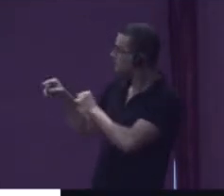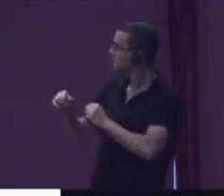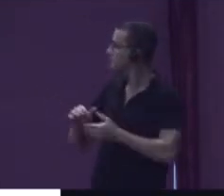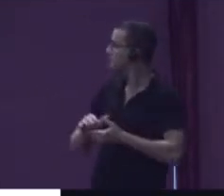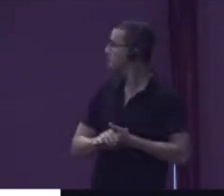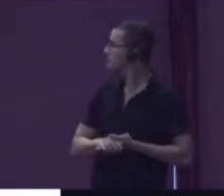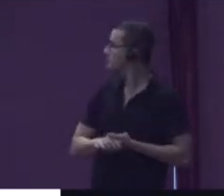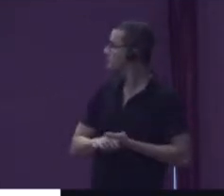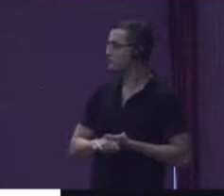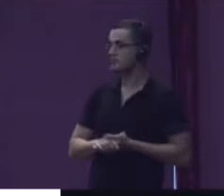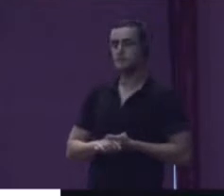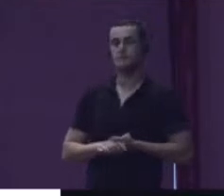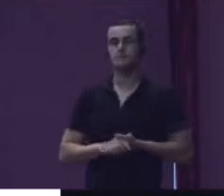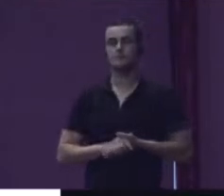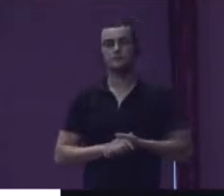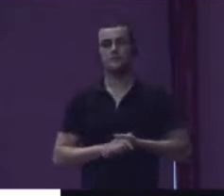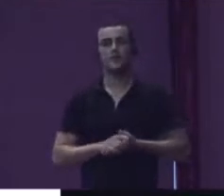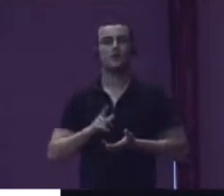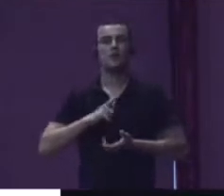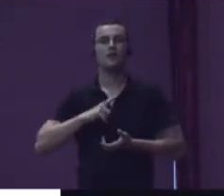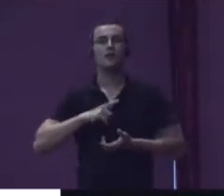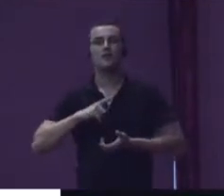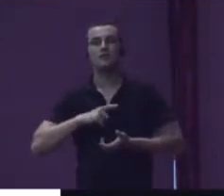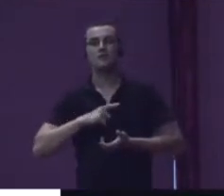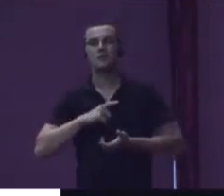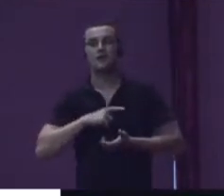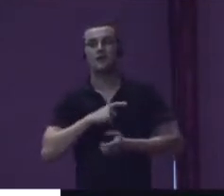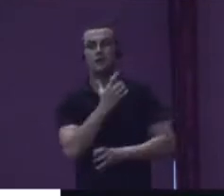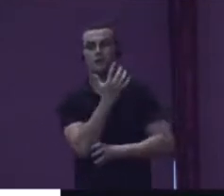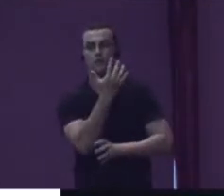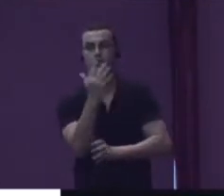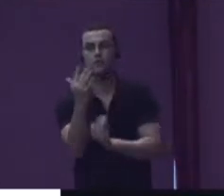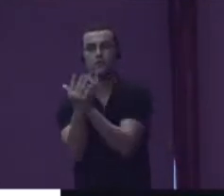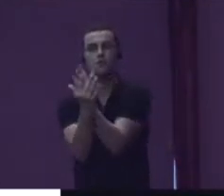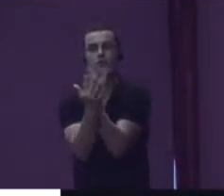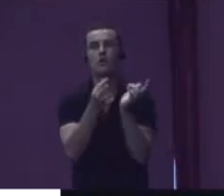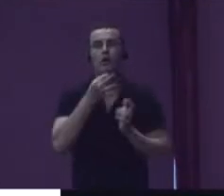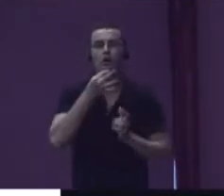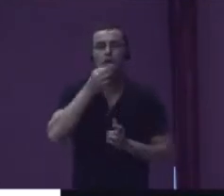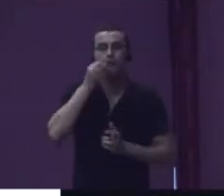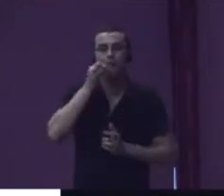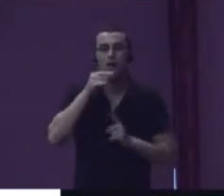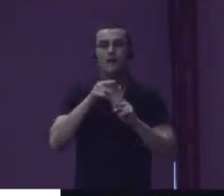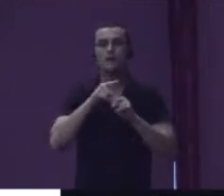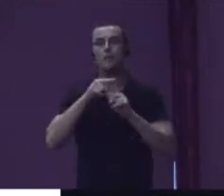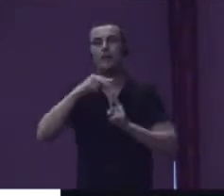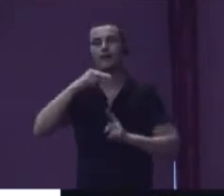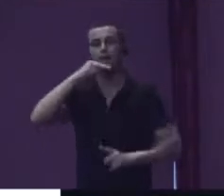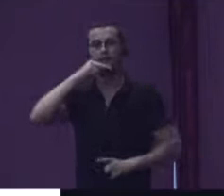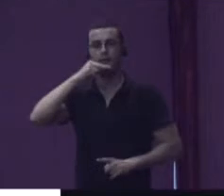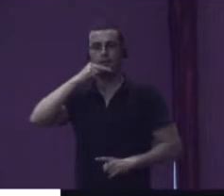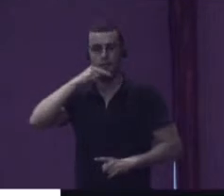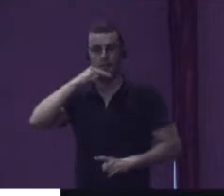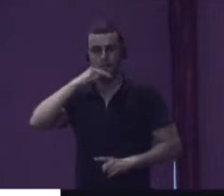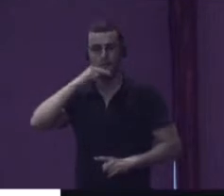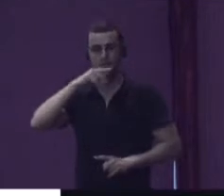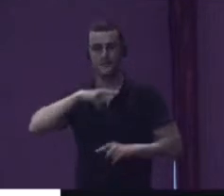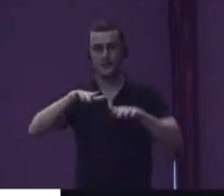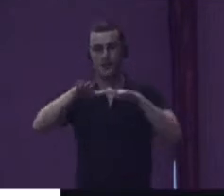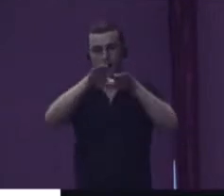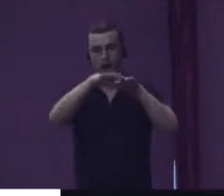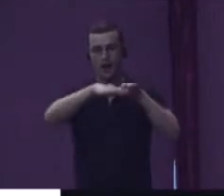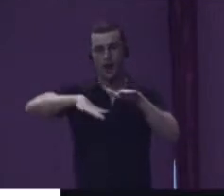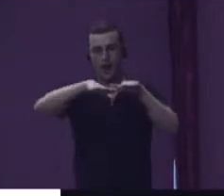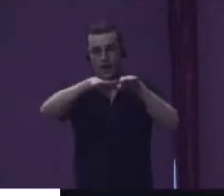sugar plantation in the lowlands, which is where most of the slides you'll see of